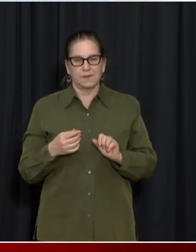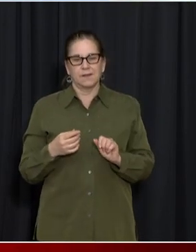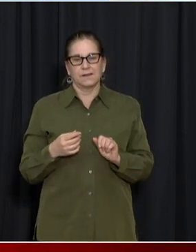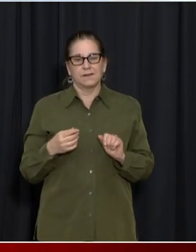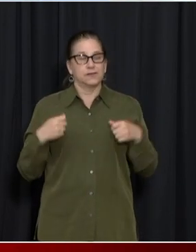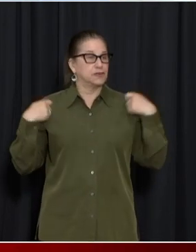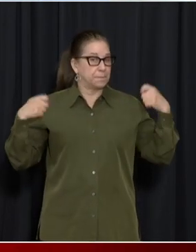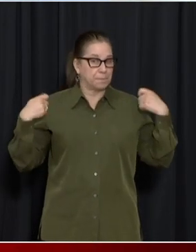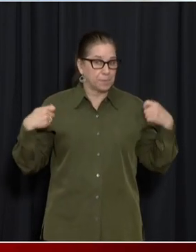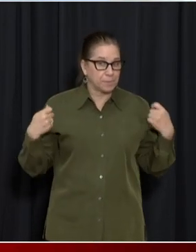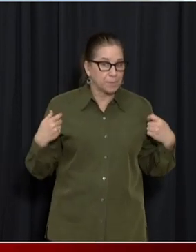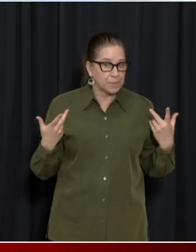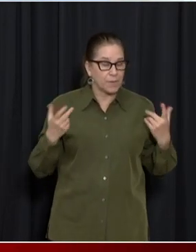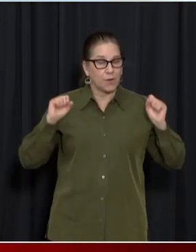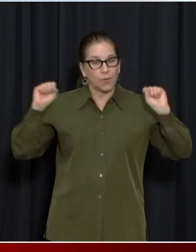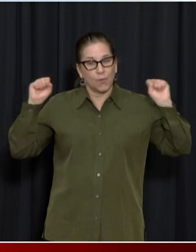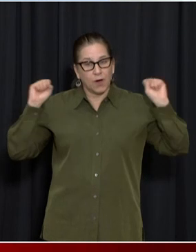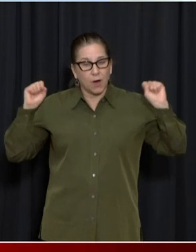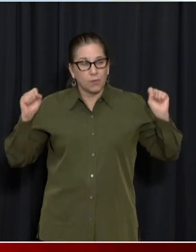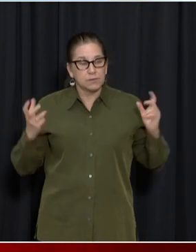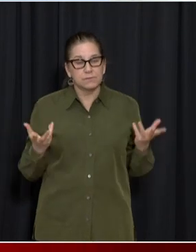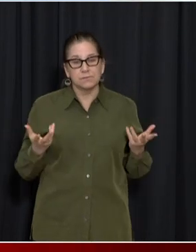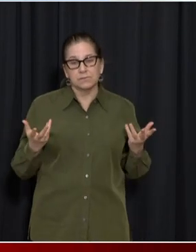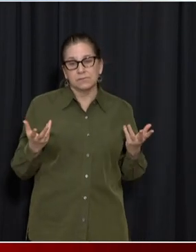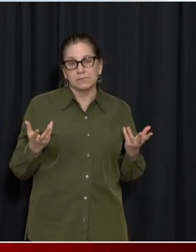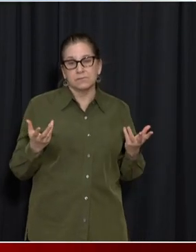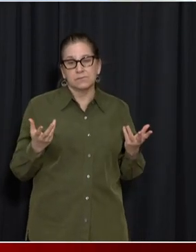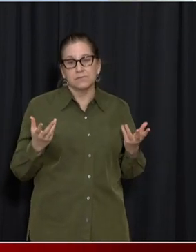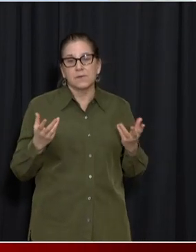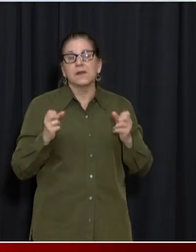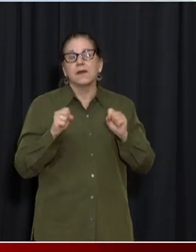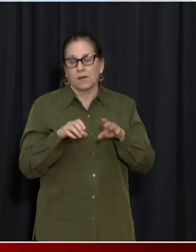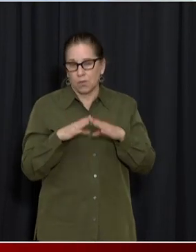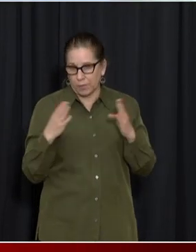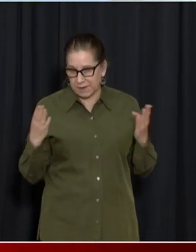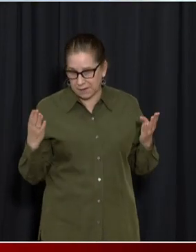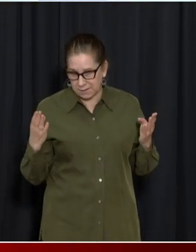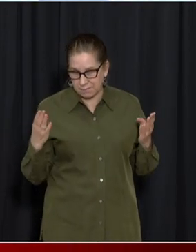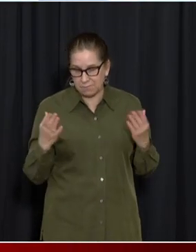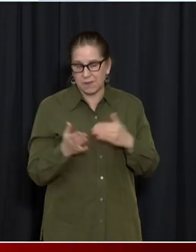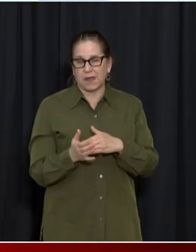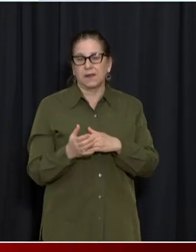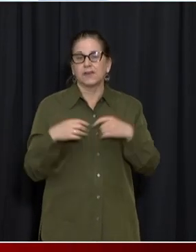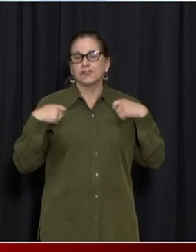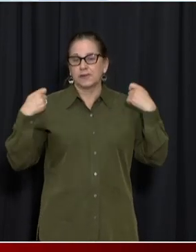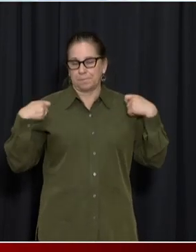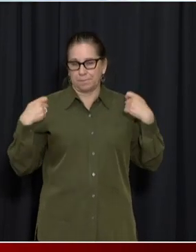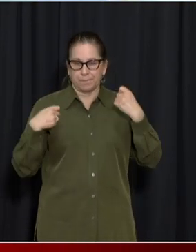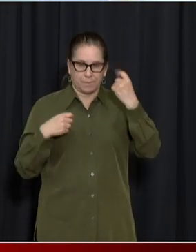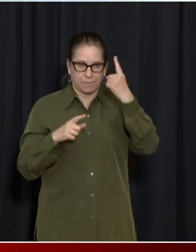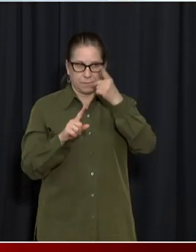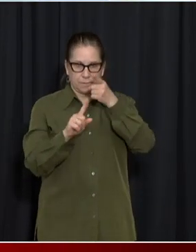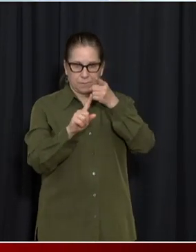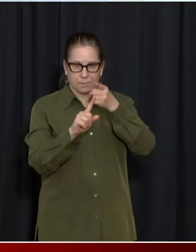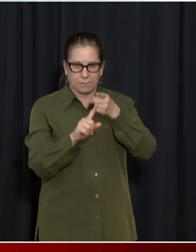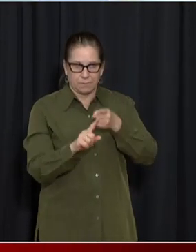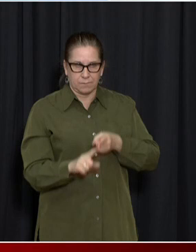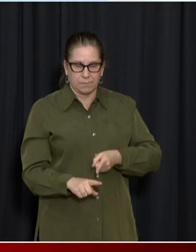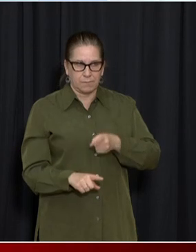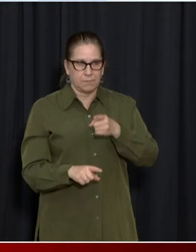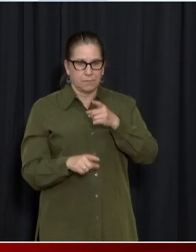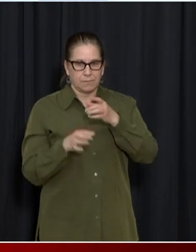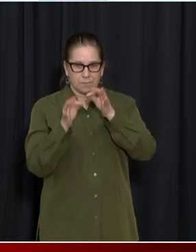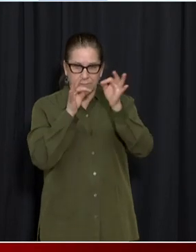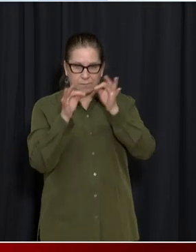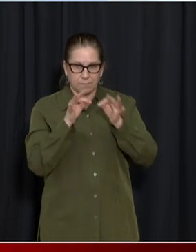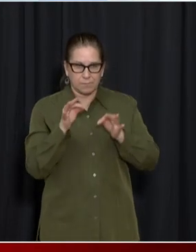studios reopen with limited access, specific square footage included, with specified safeguards and physical distancing in